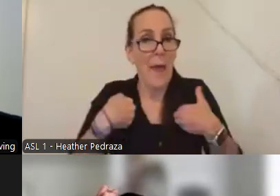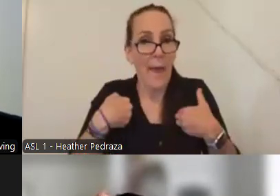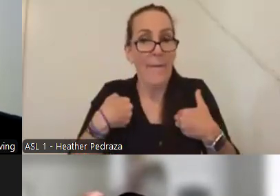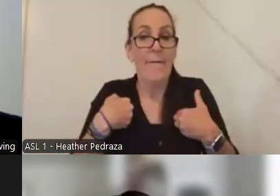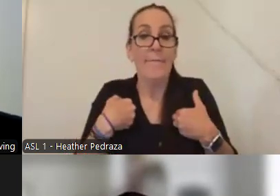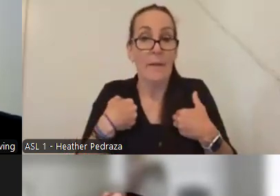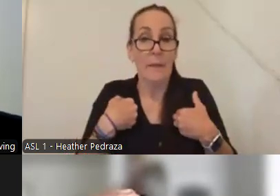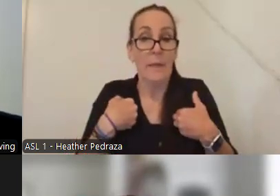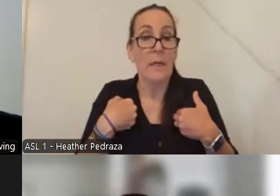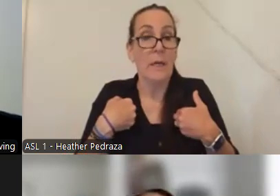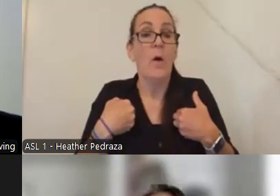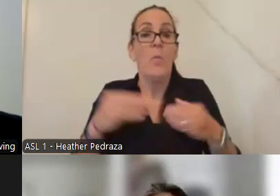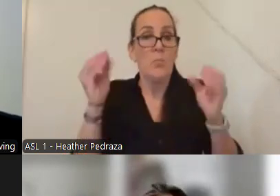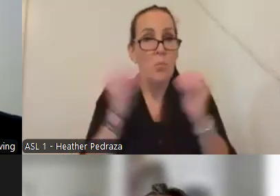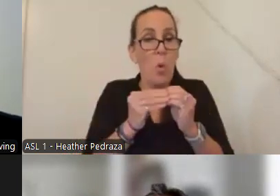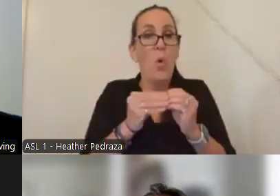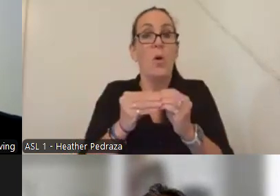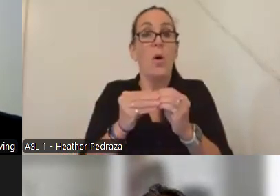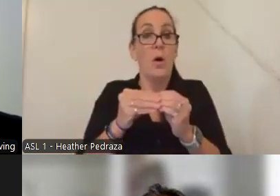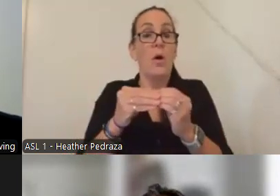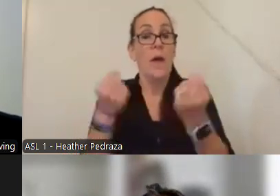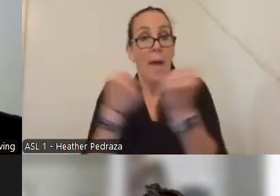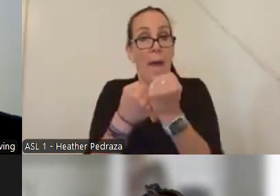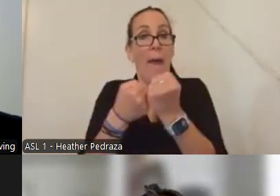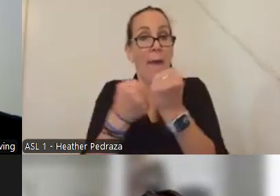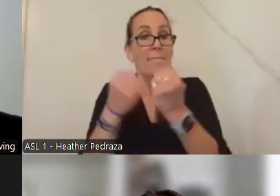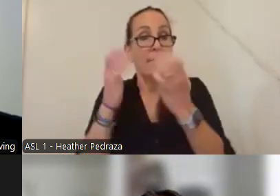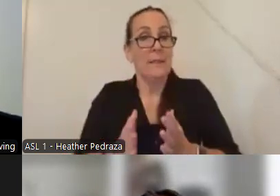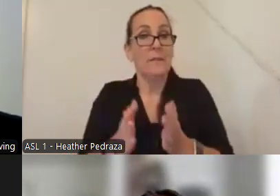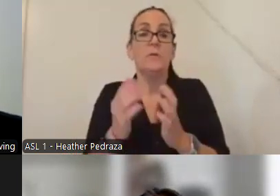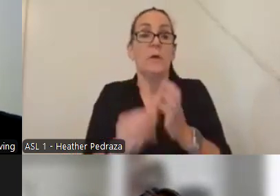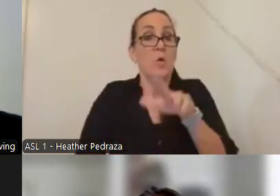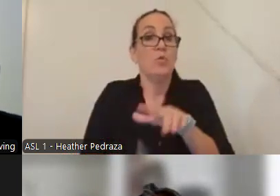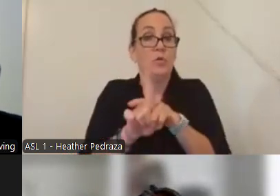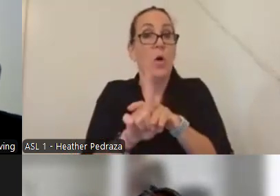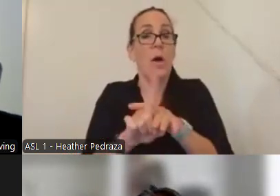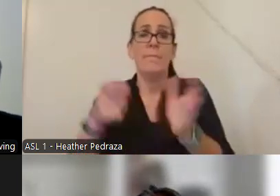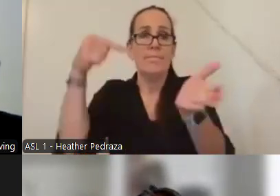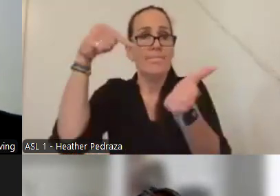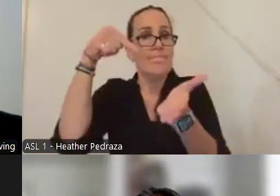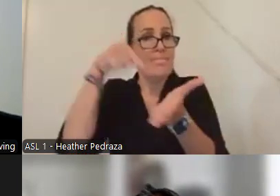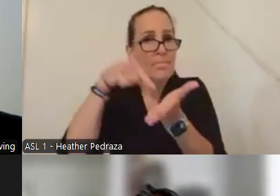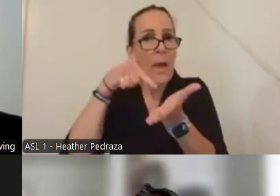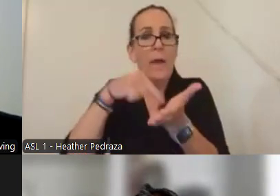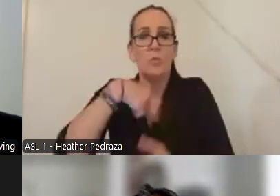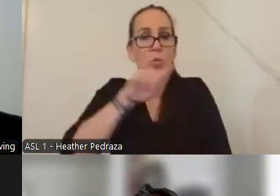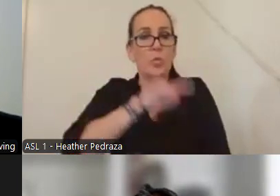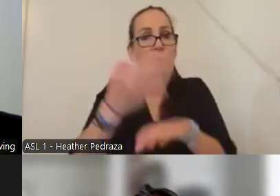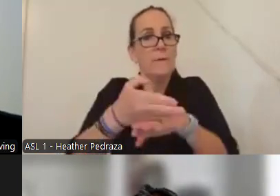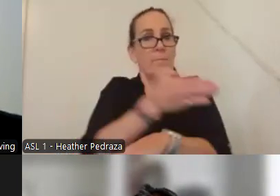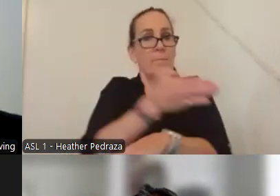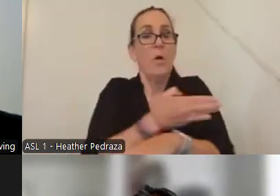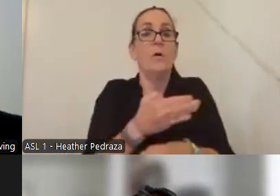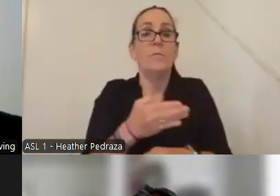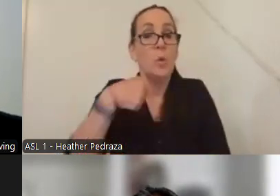groundswell of advocates showing up and demanding that we do better, that we calculate out based on what 1